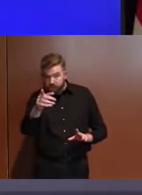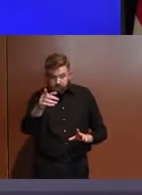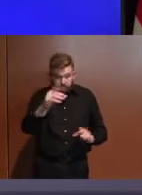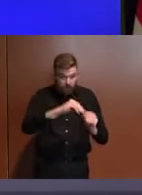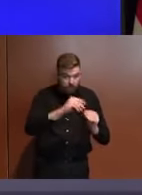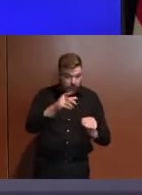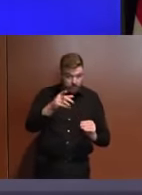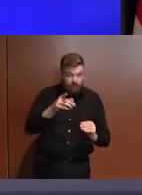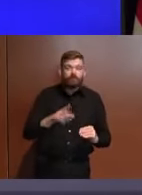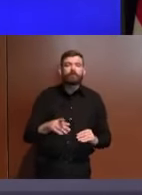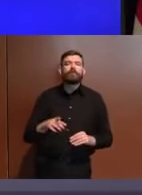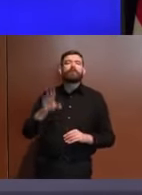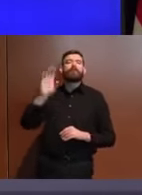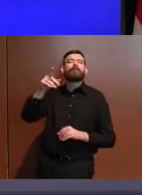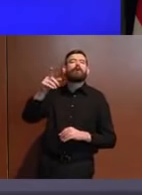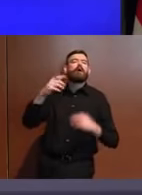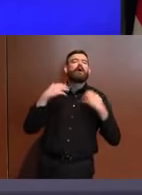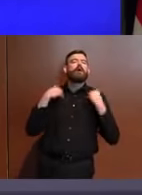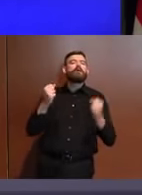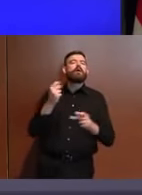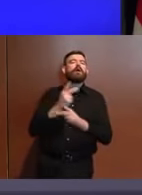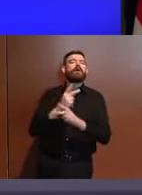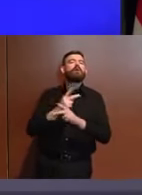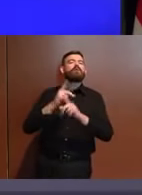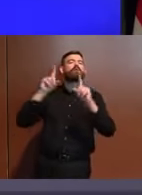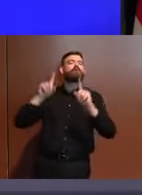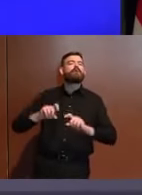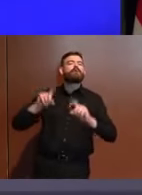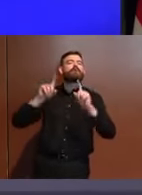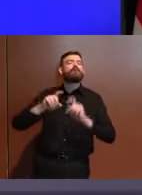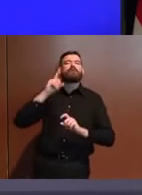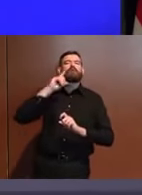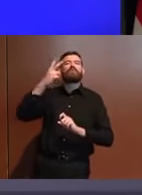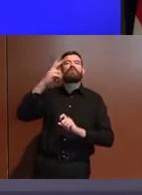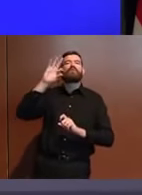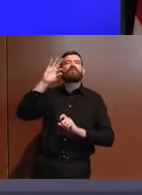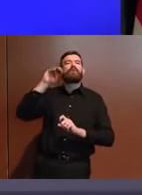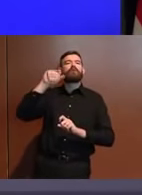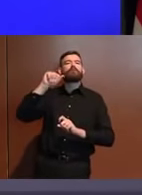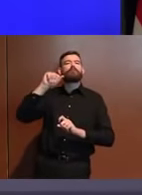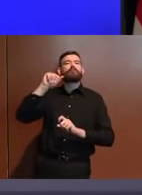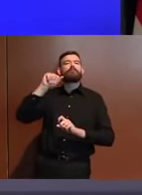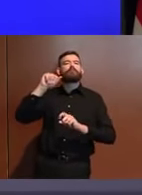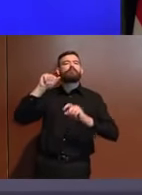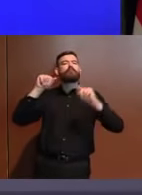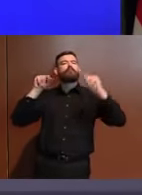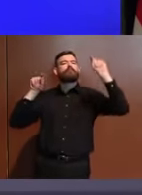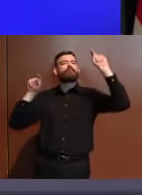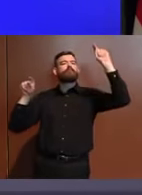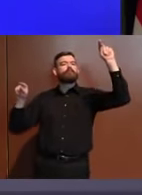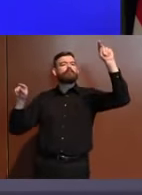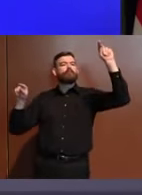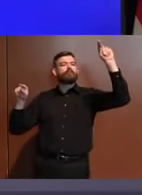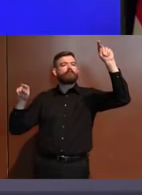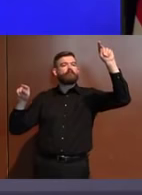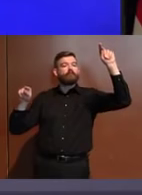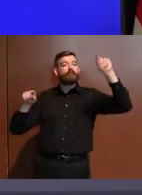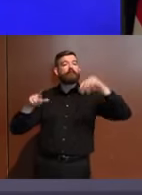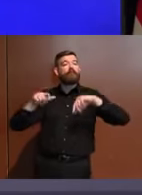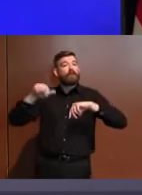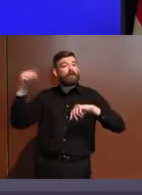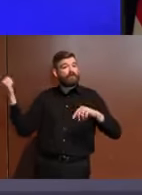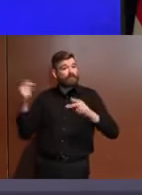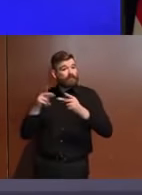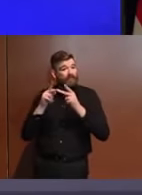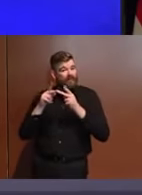Healthcare testing at the 2 FEMA sites. Are there any other specific sites in New Jersey for symptomatic healthcare workers?